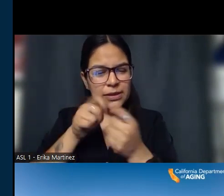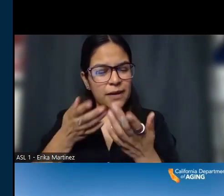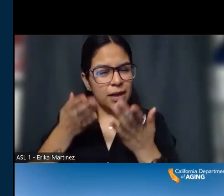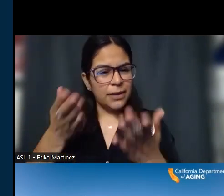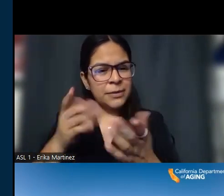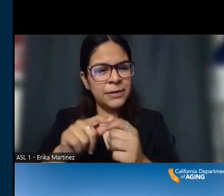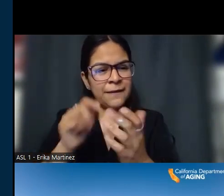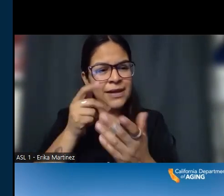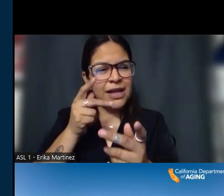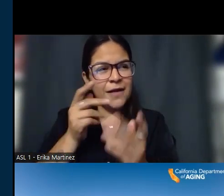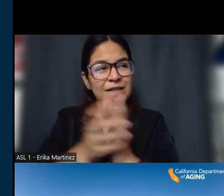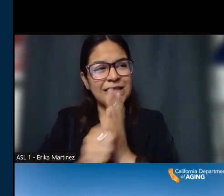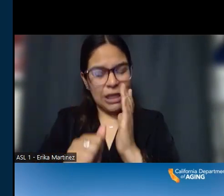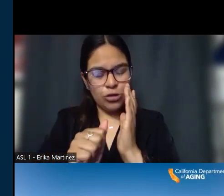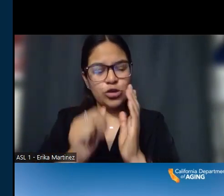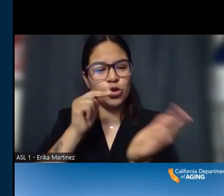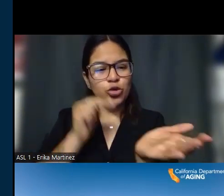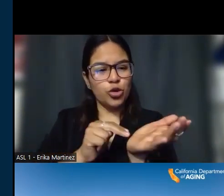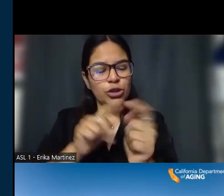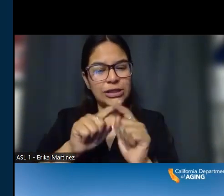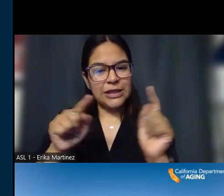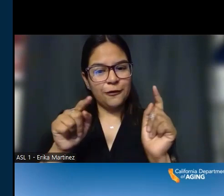skilled nursing and intermediate care facilities.